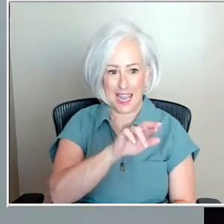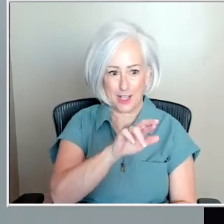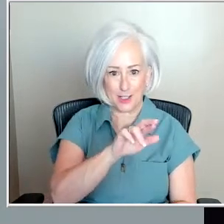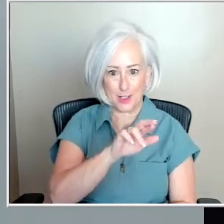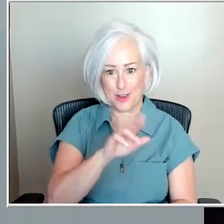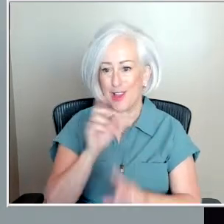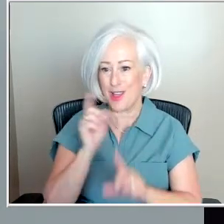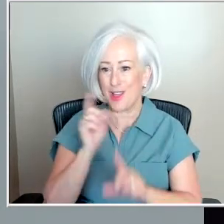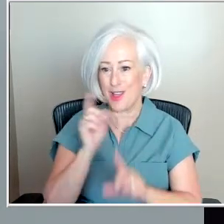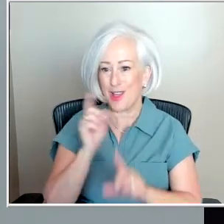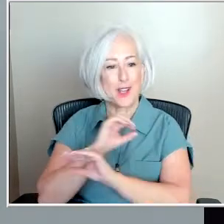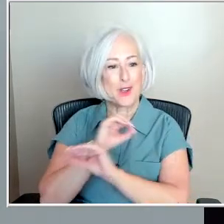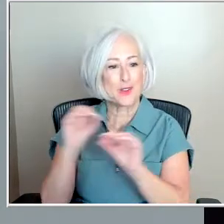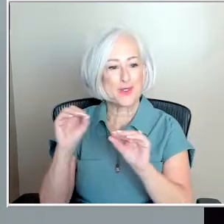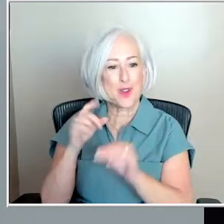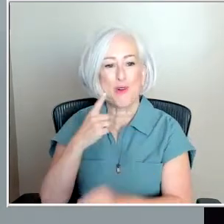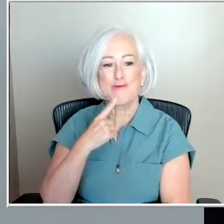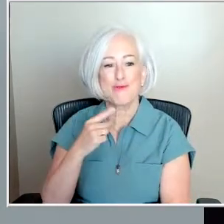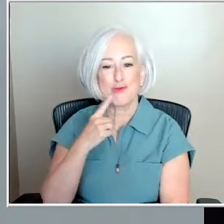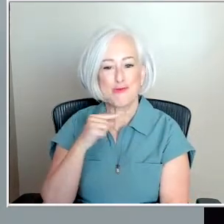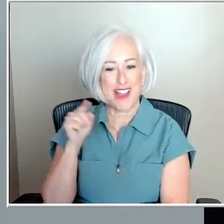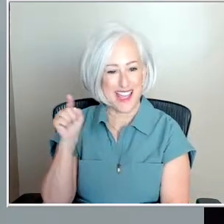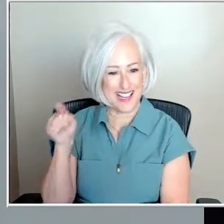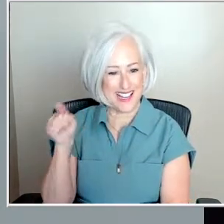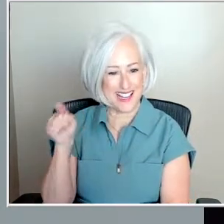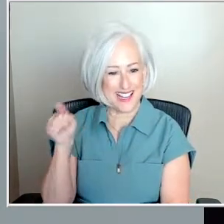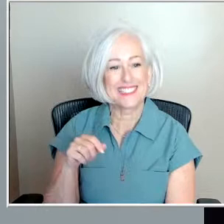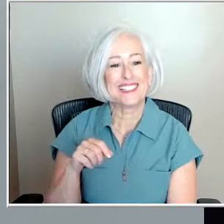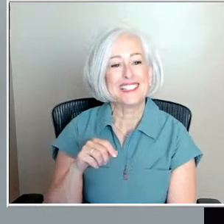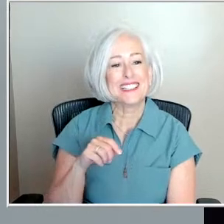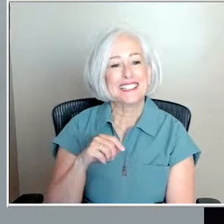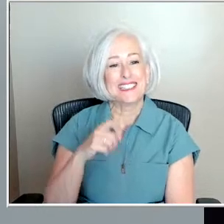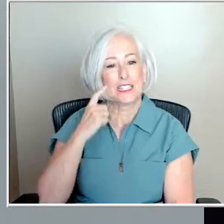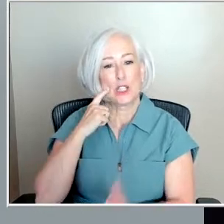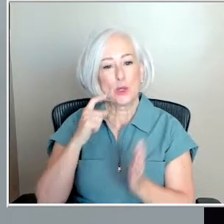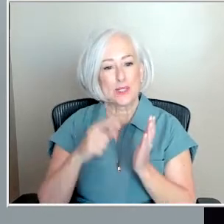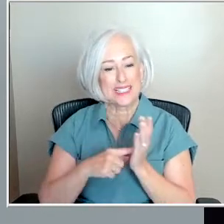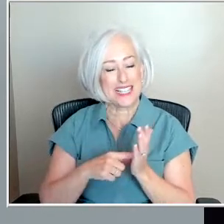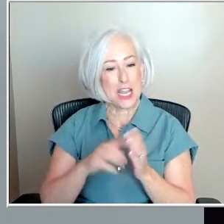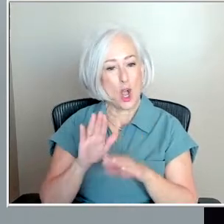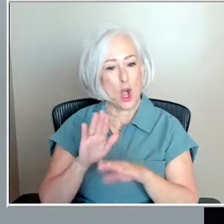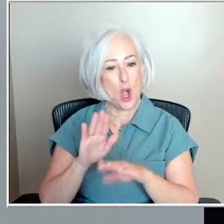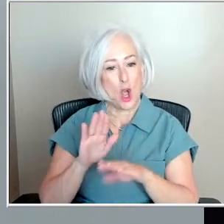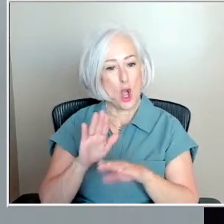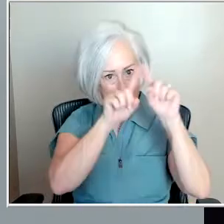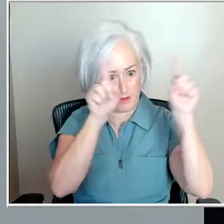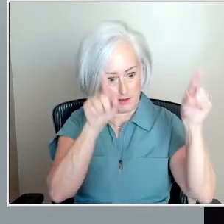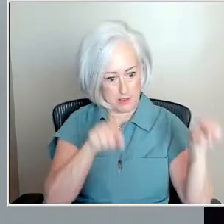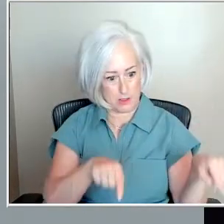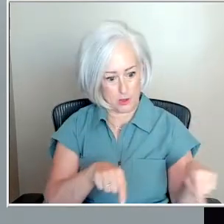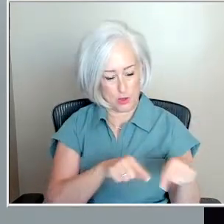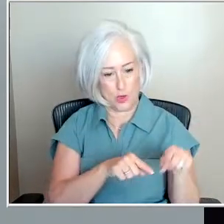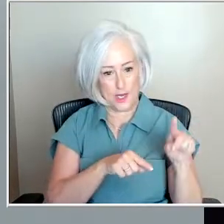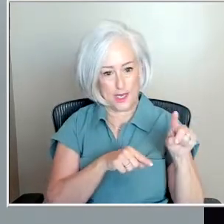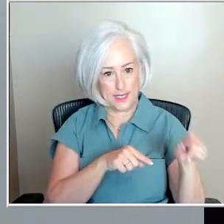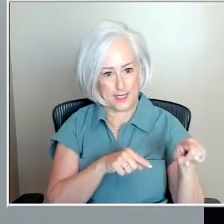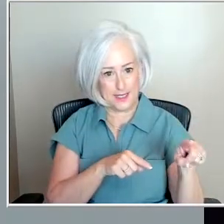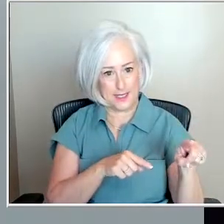that was the goal. So as you can notice on the left side of the screen, all these red masses